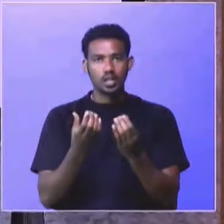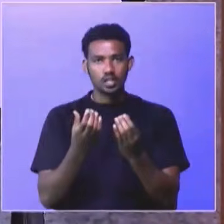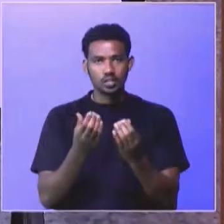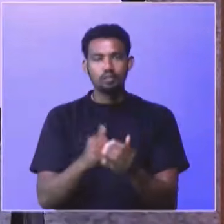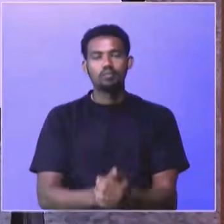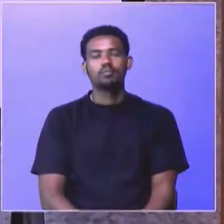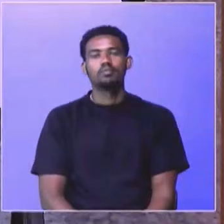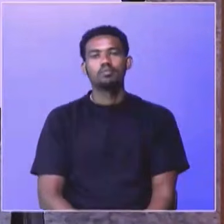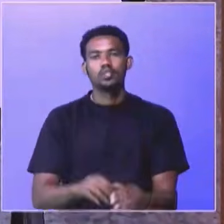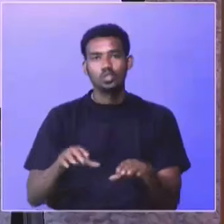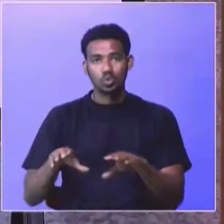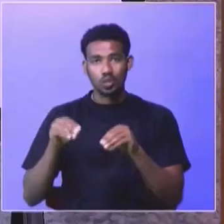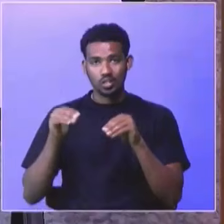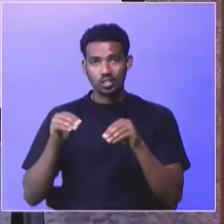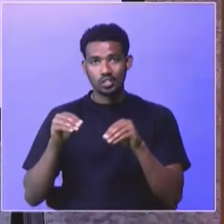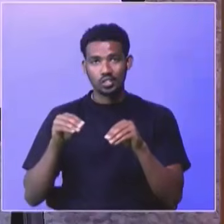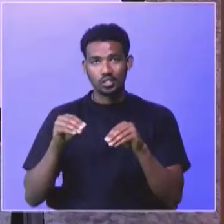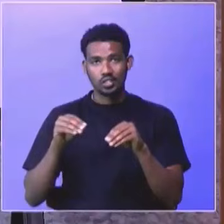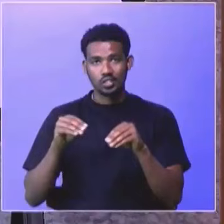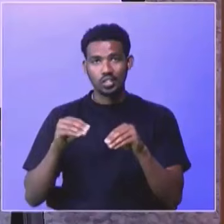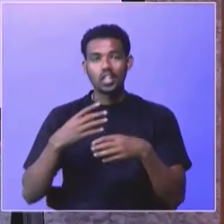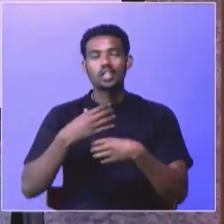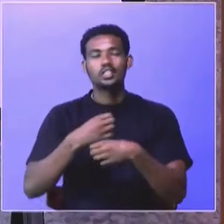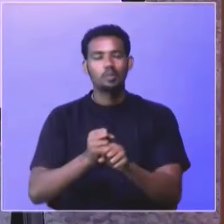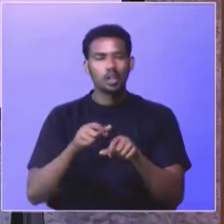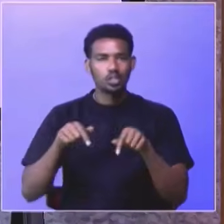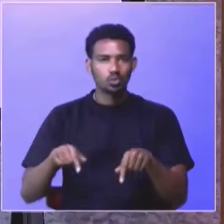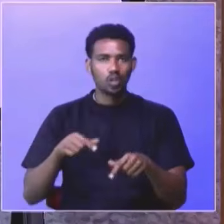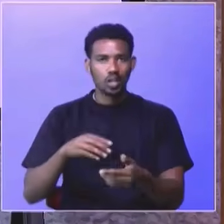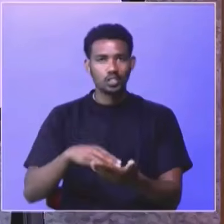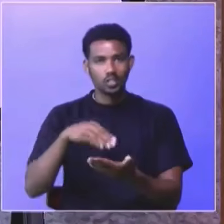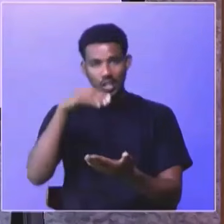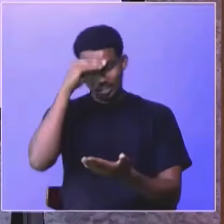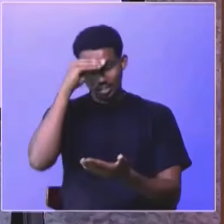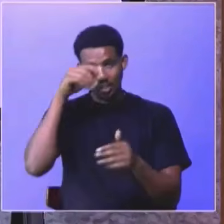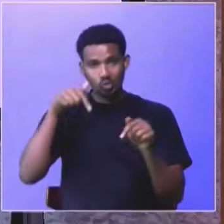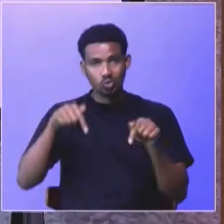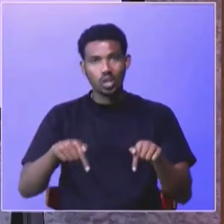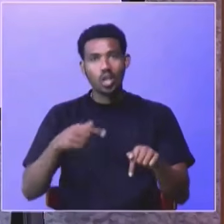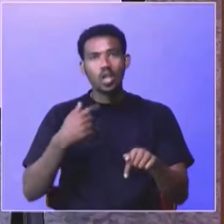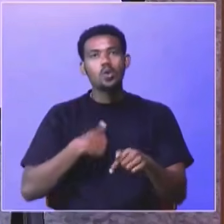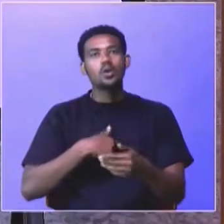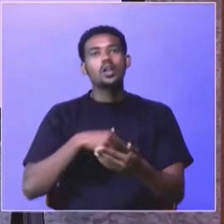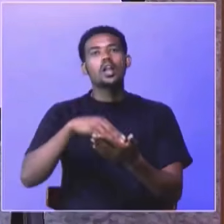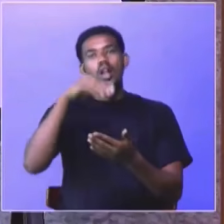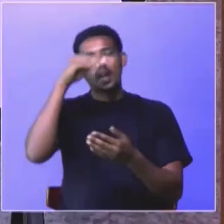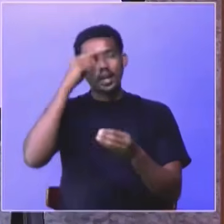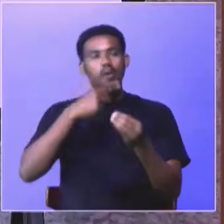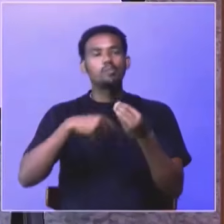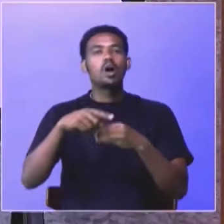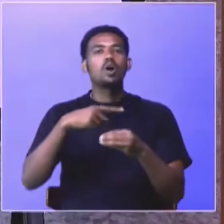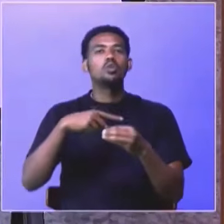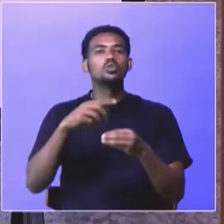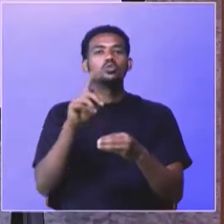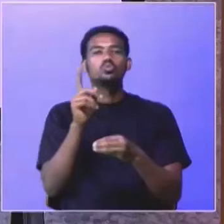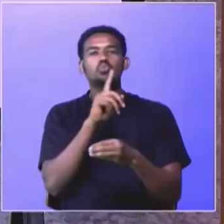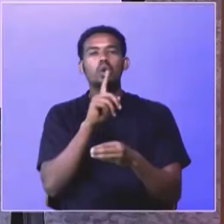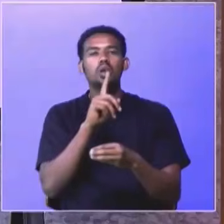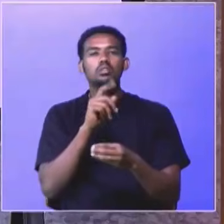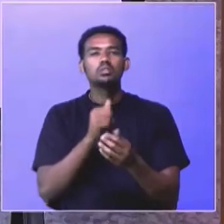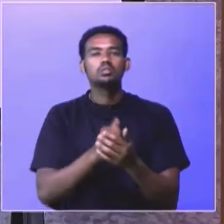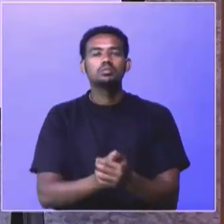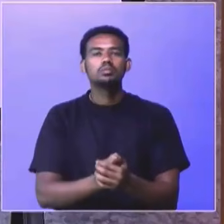level. Students, let us summarize today's lesson. Today, we will learn about what?